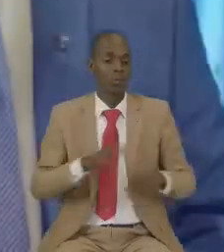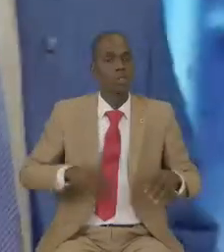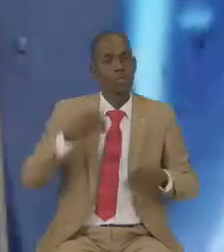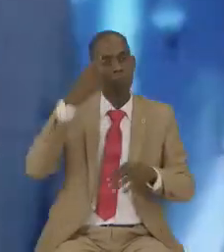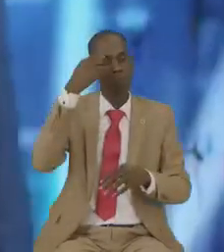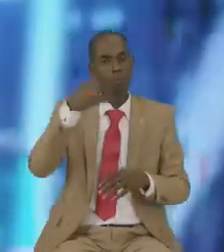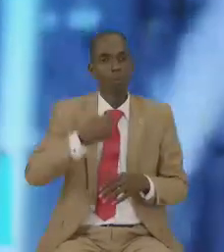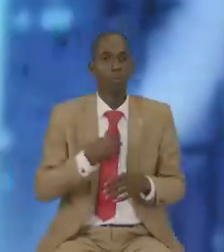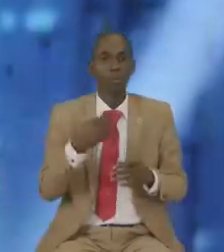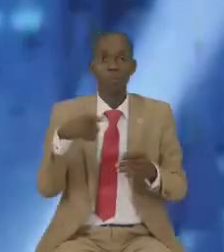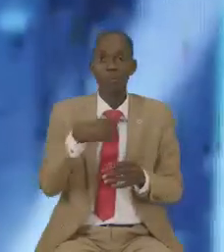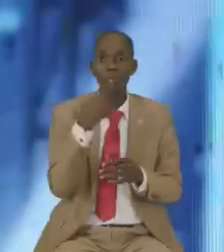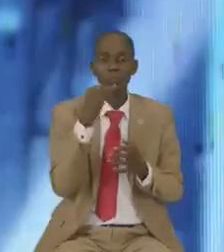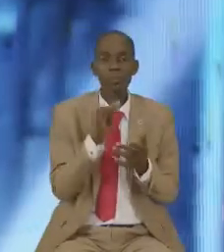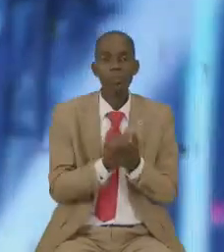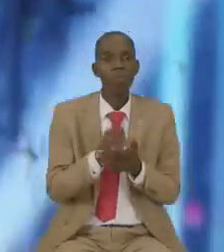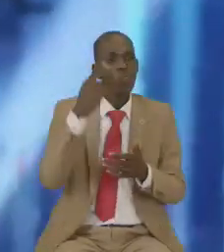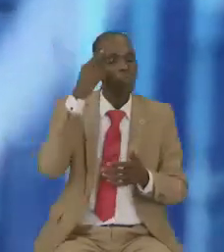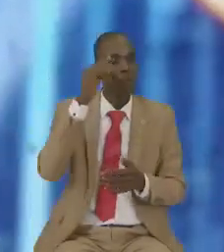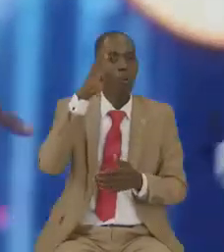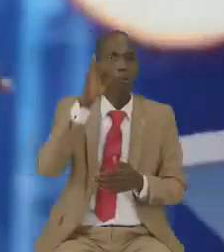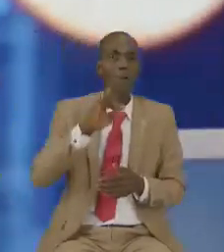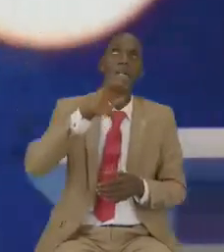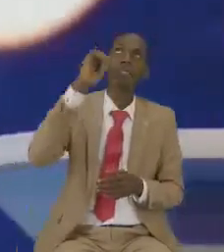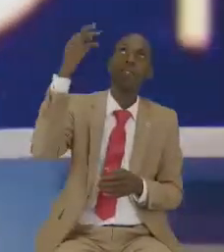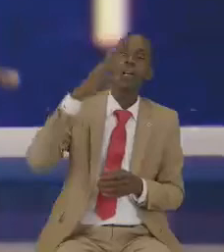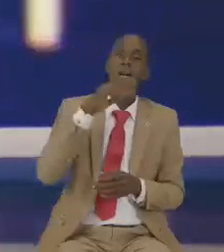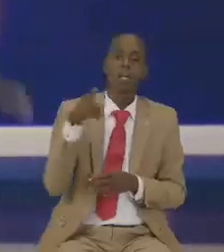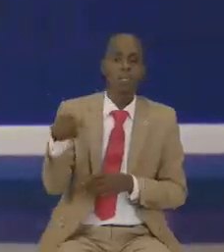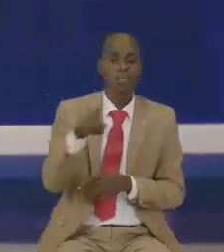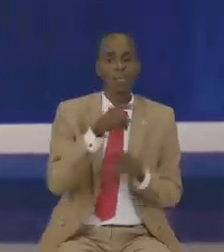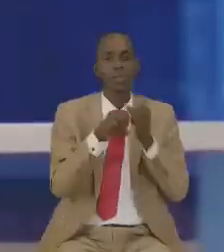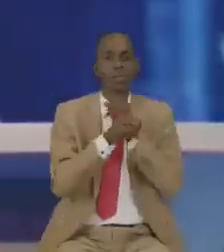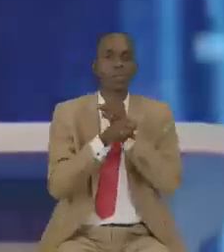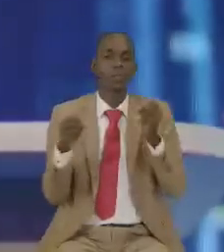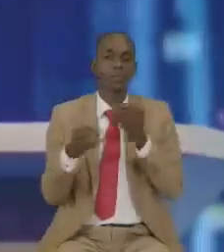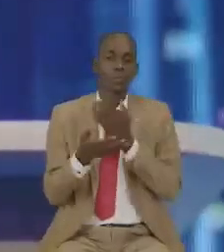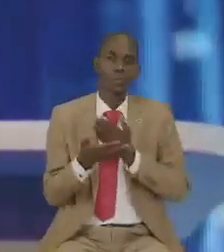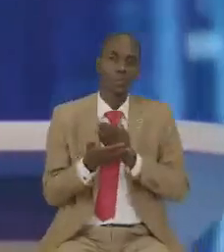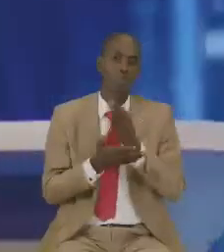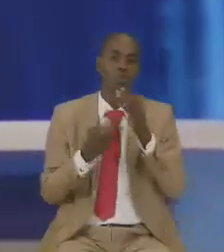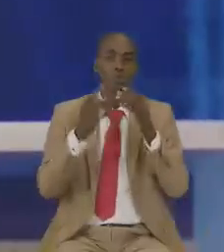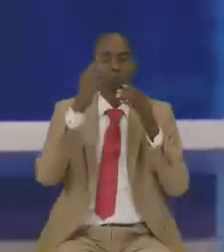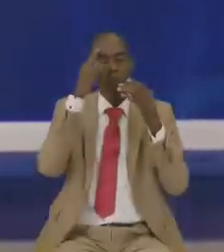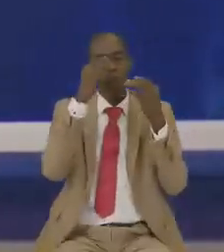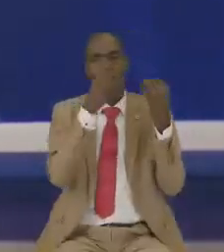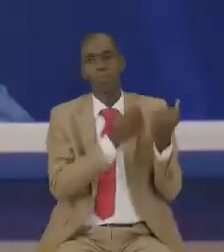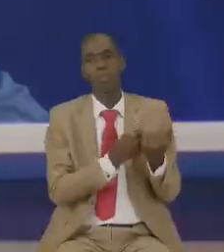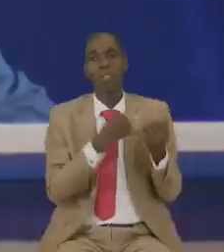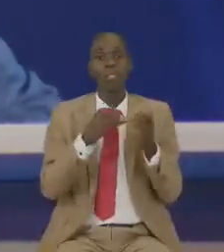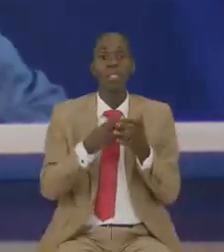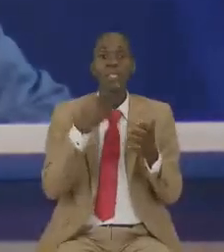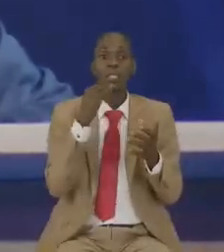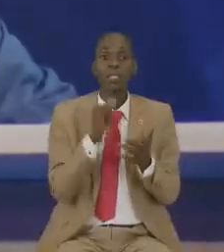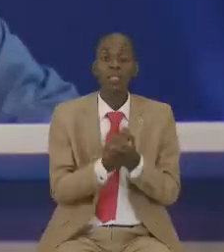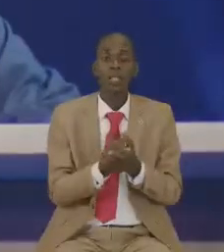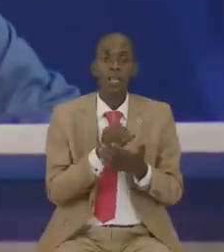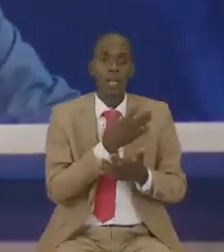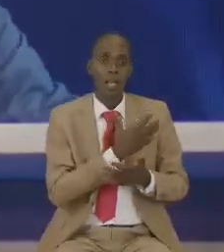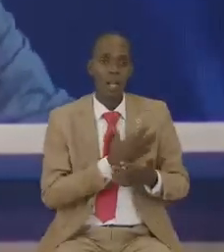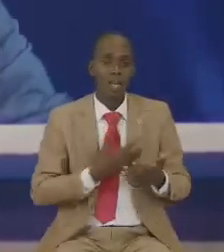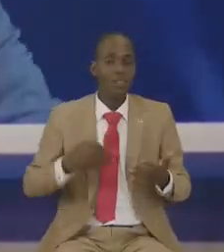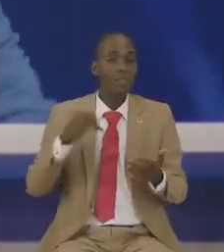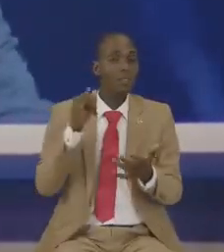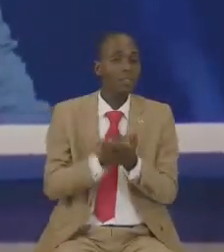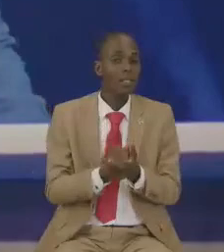It says, for by grace are you saved through faith. It says, and that